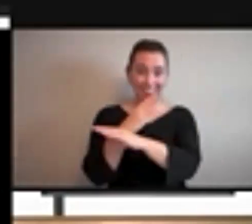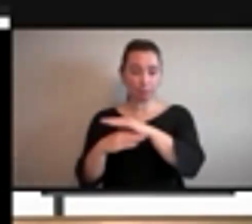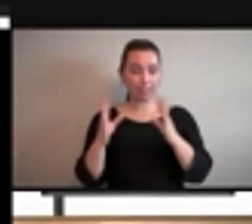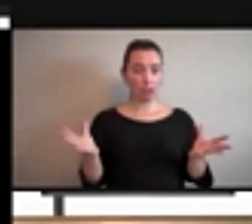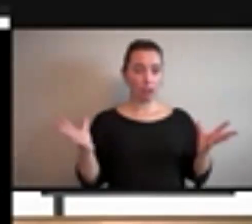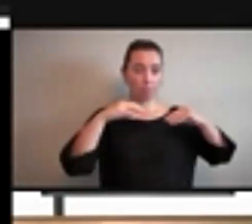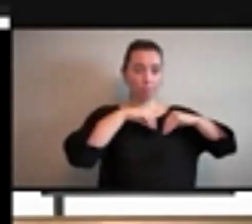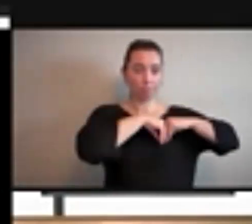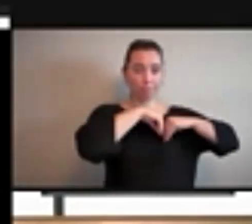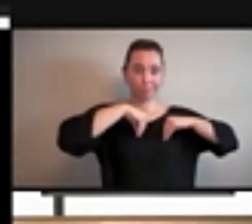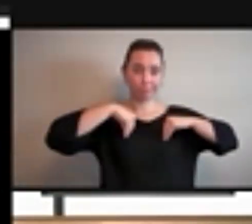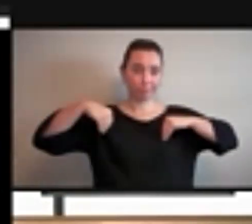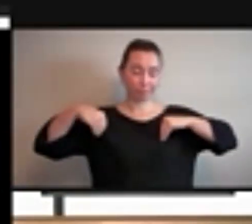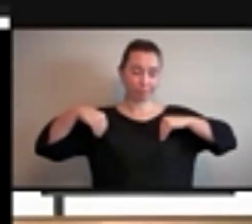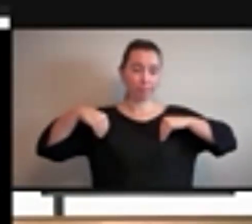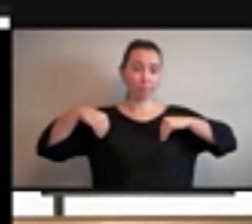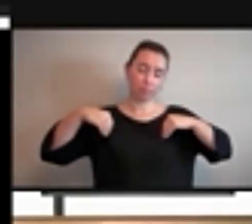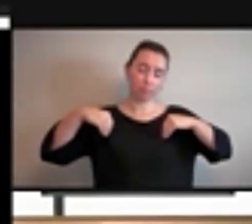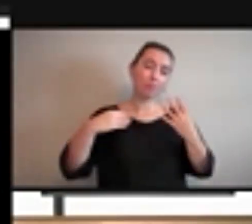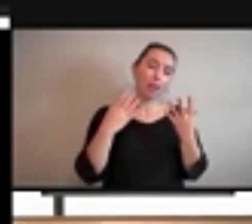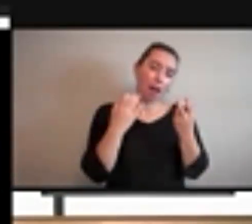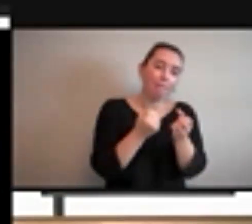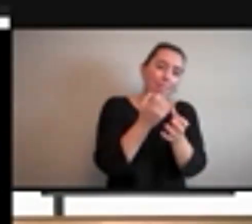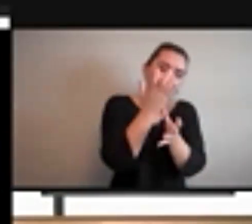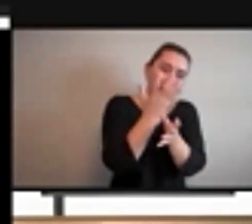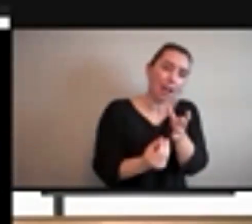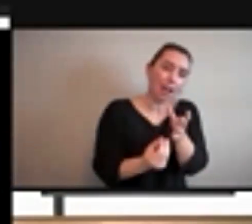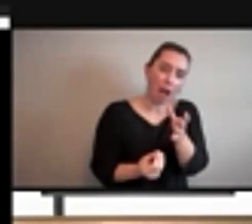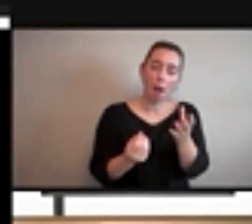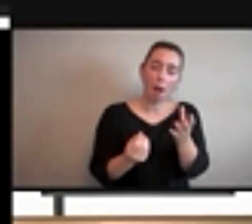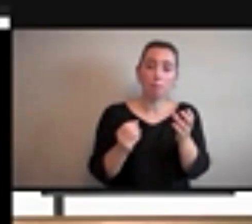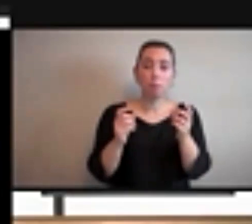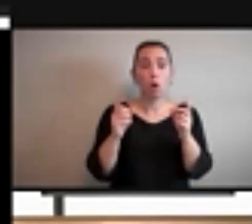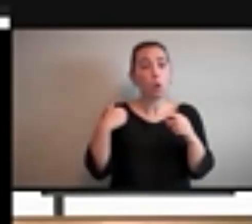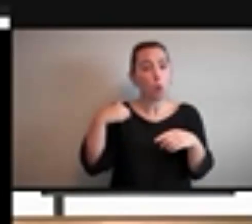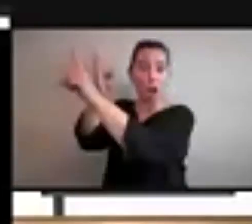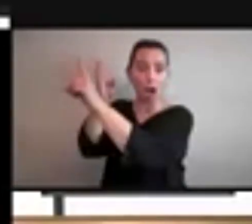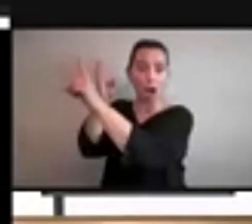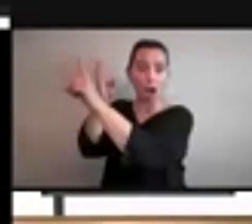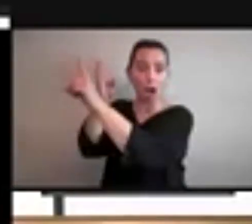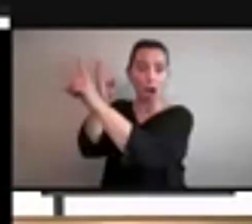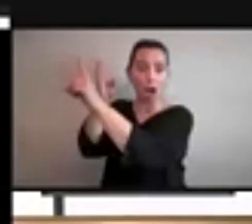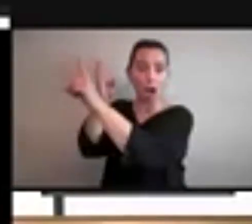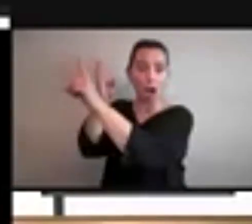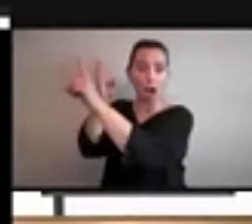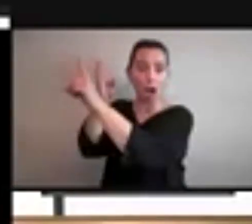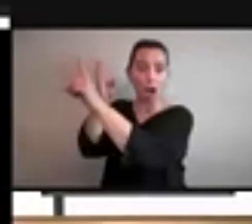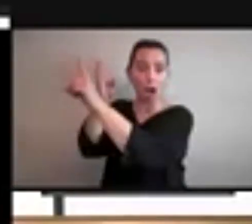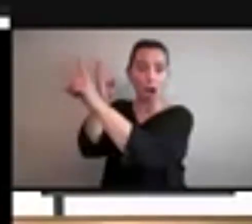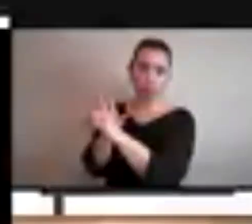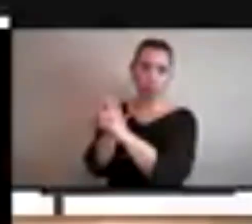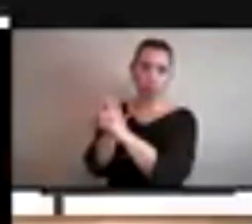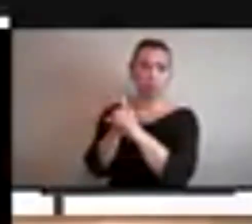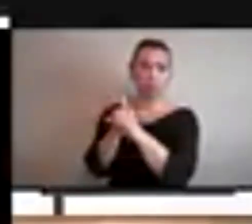do. But what we try to do is not to reach for the stars, but rather say that our suggestions should be in line with what is already